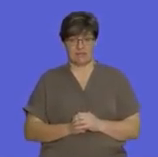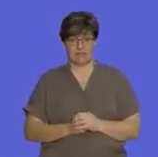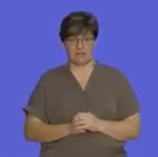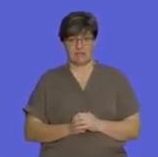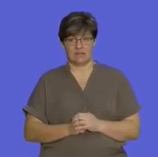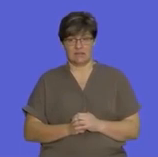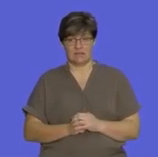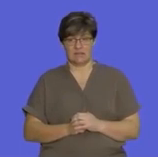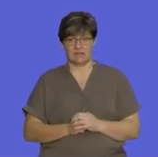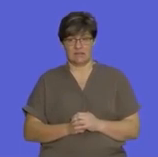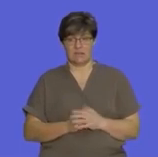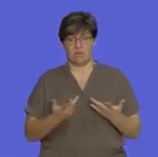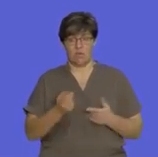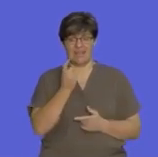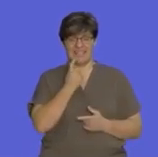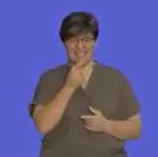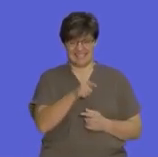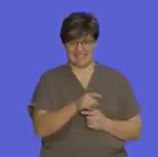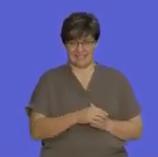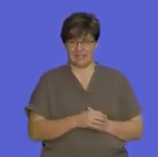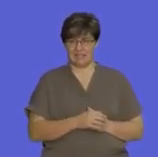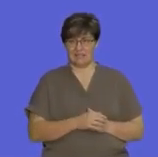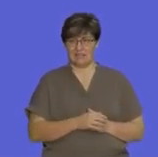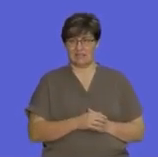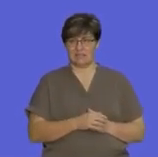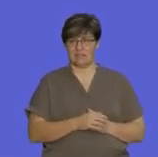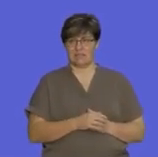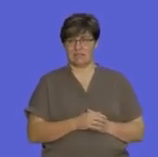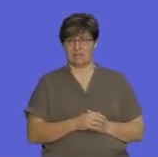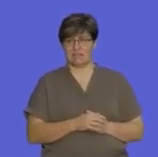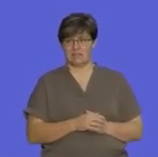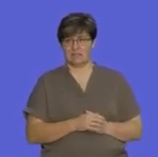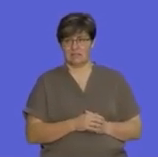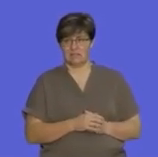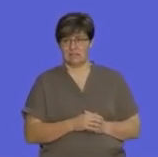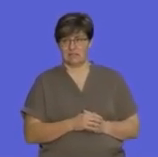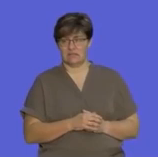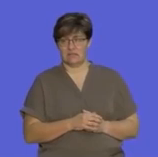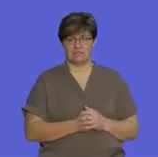to be a little bit easier, I think. 3 divided by 8.